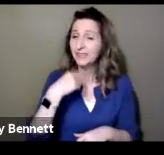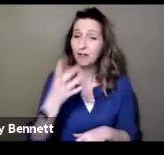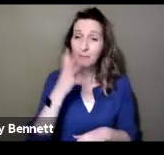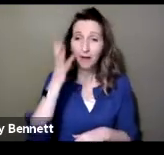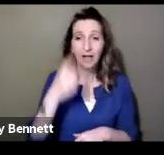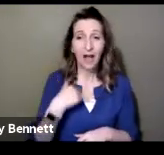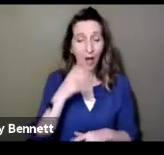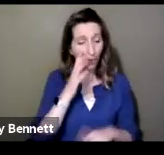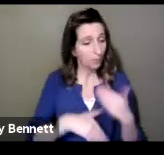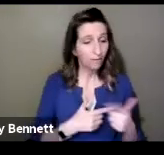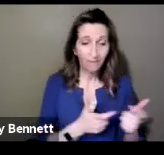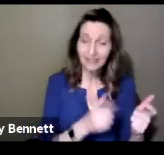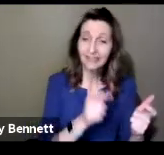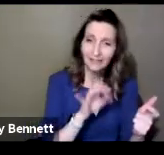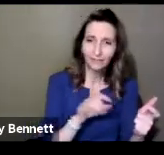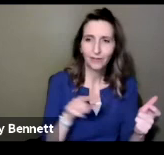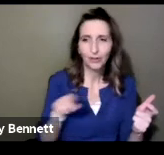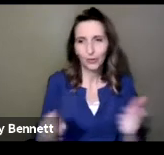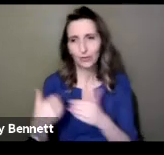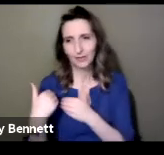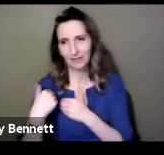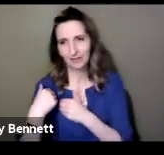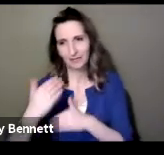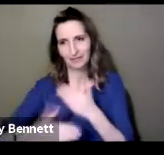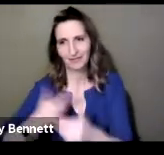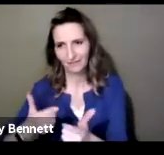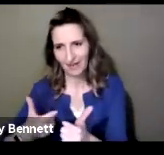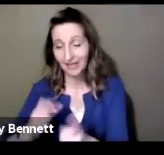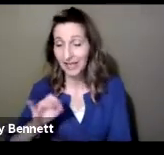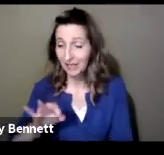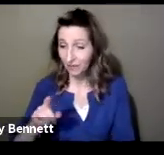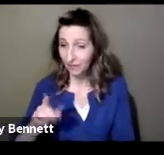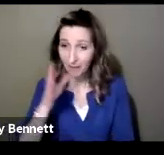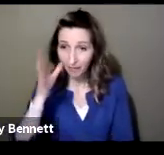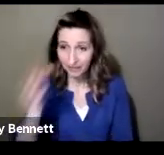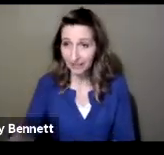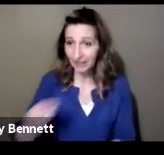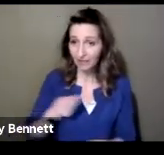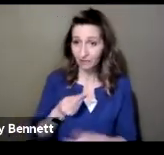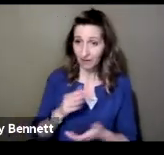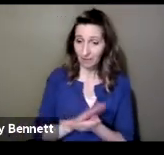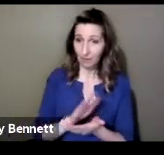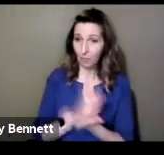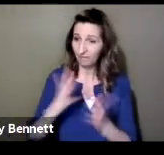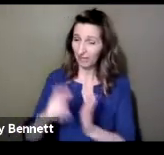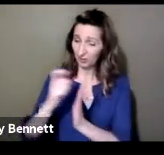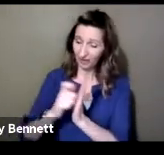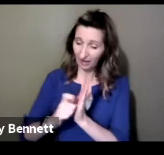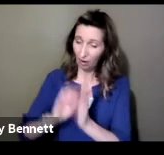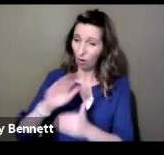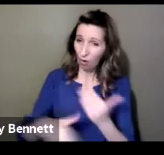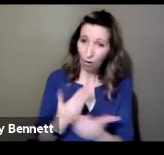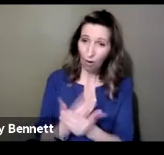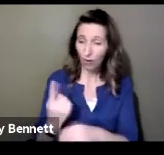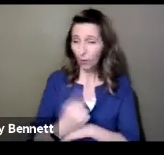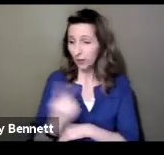these paperwork in 1 day, 2 days, I will make sure that I am on it and that I am processing the paperwork